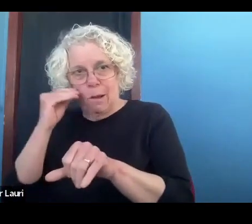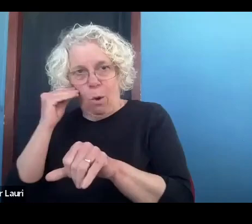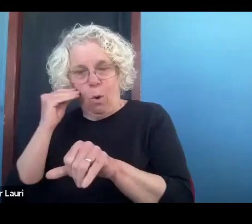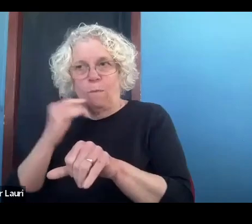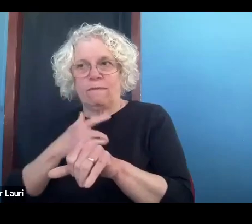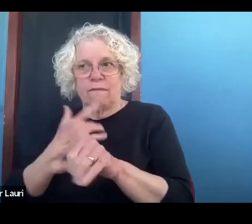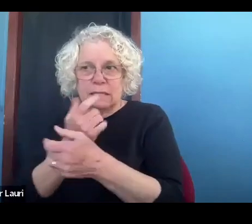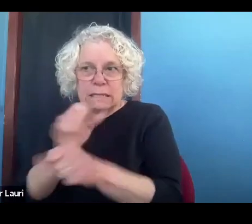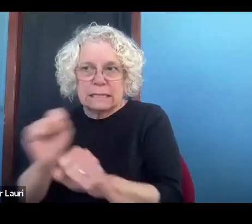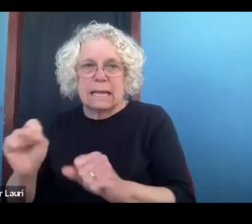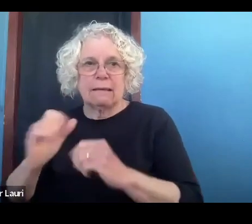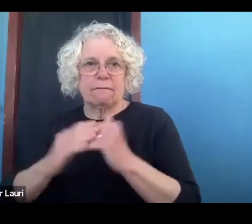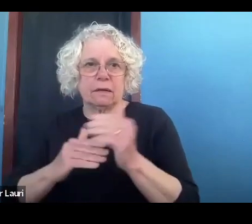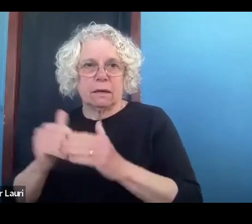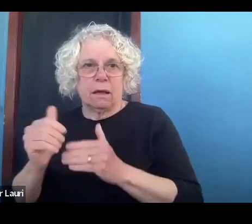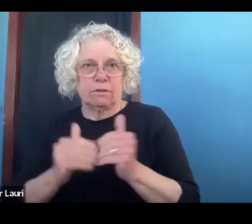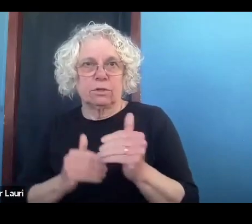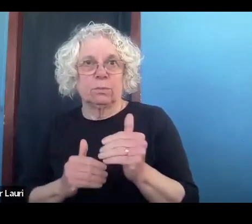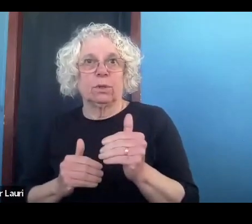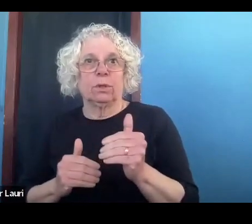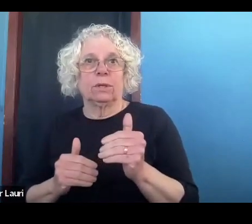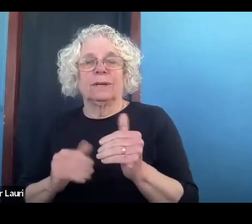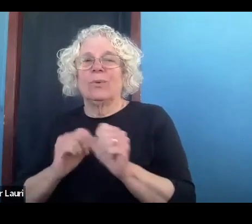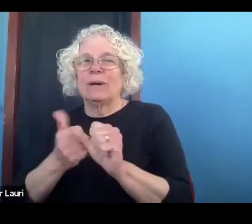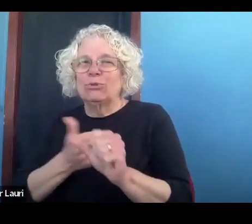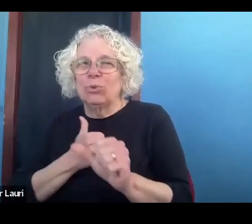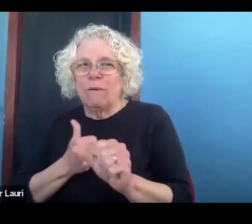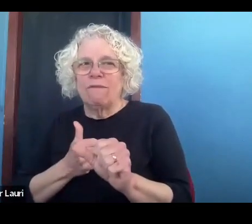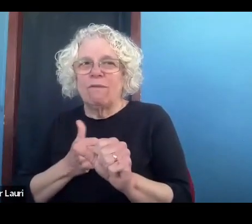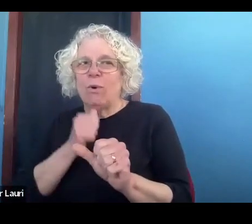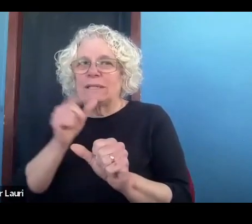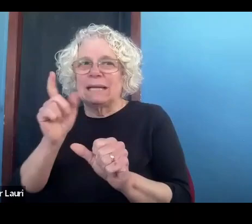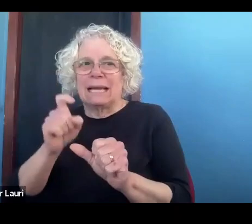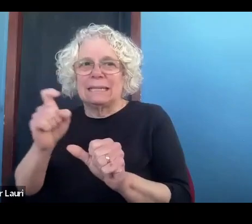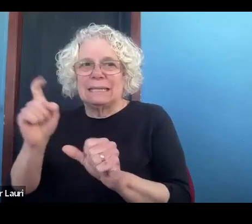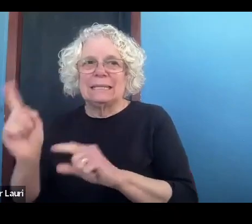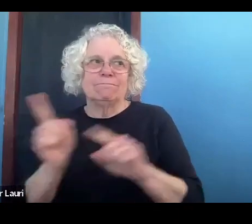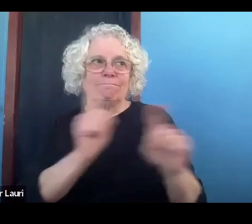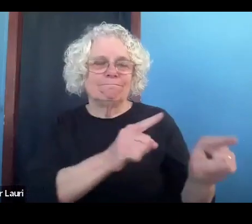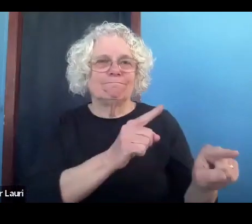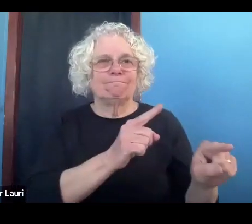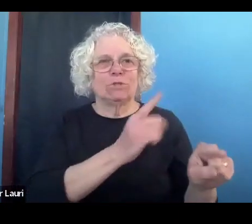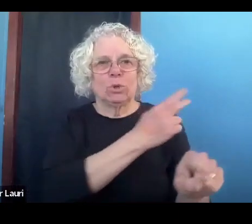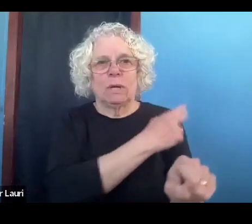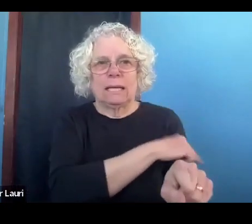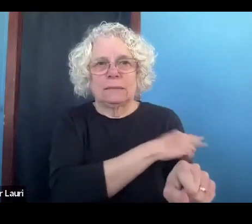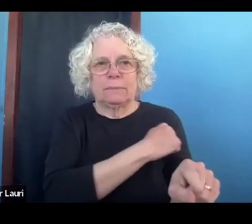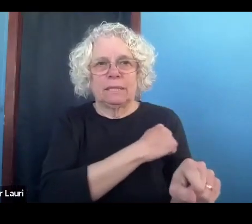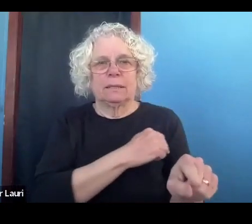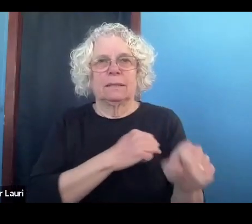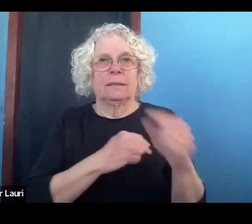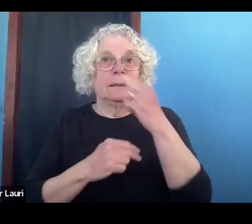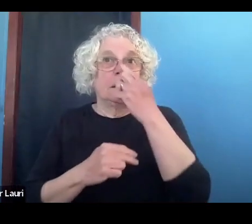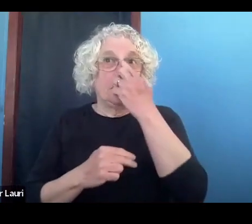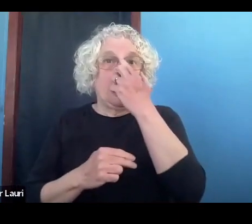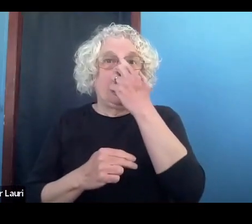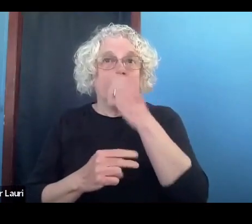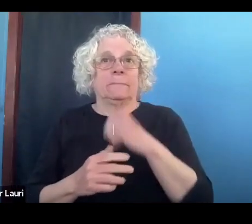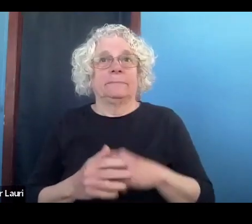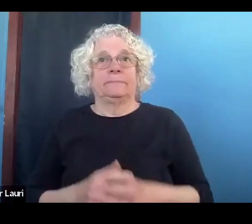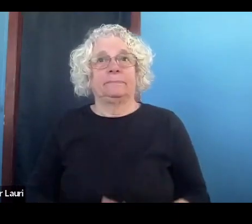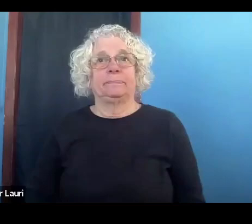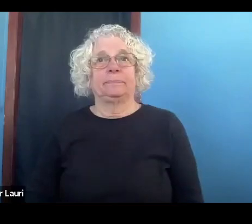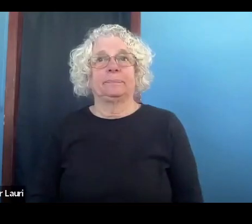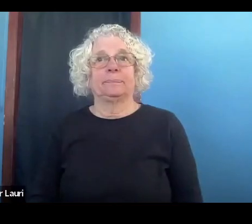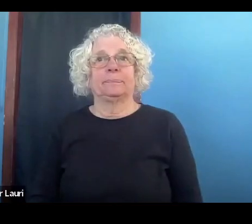in a home-like setting, help avoid unnecessary hospitalizations, and delay facility and nursing home level of